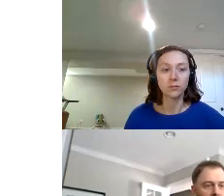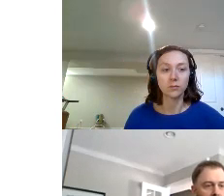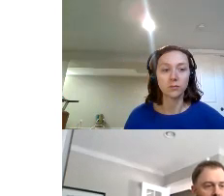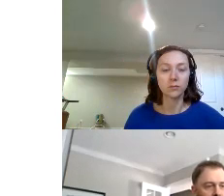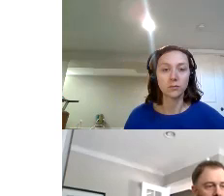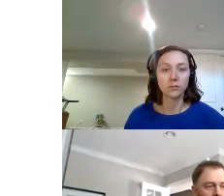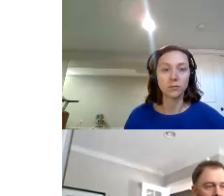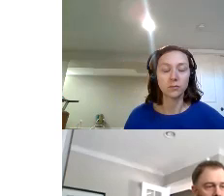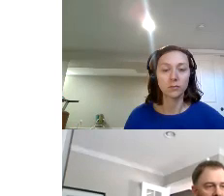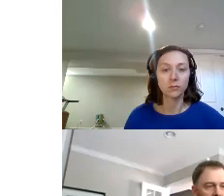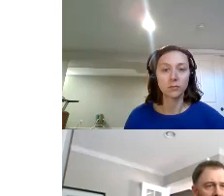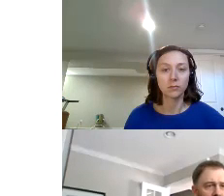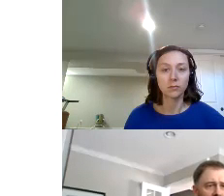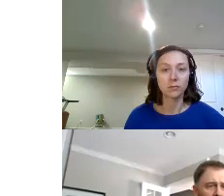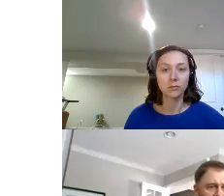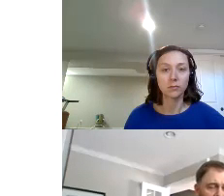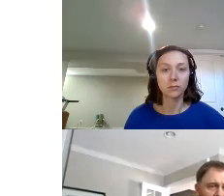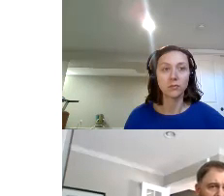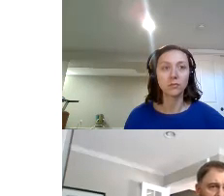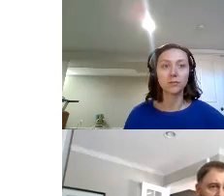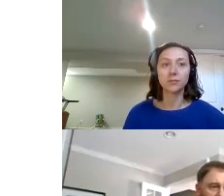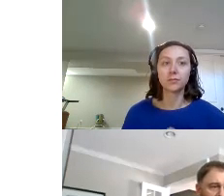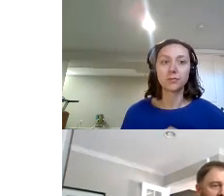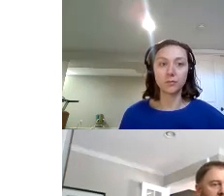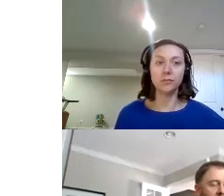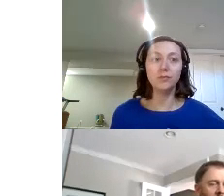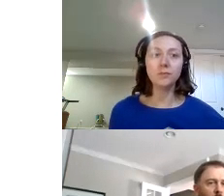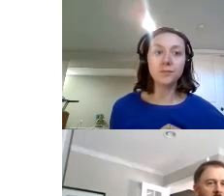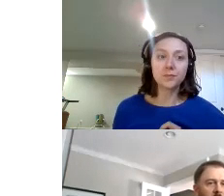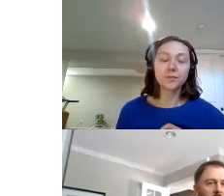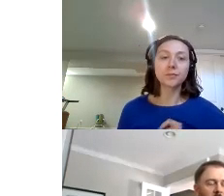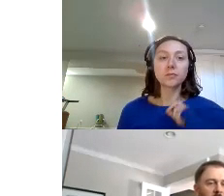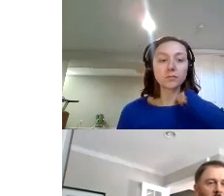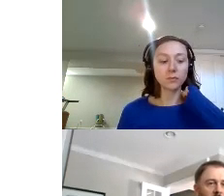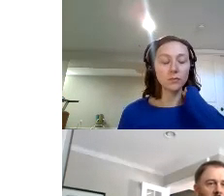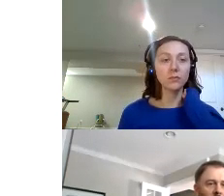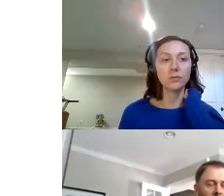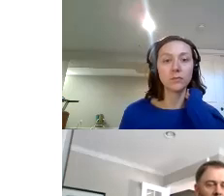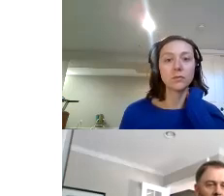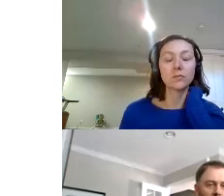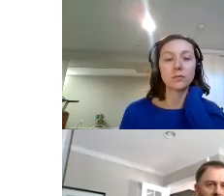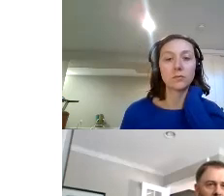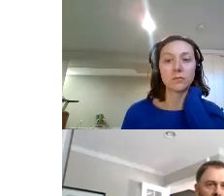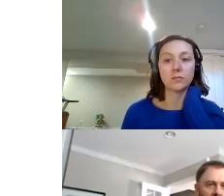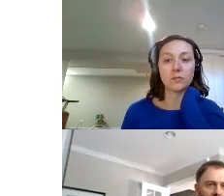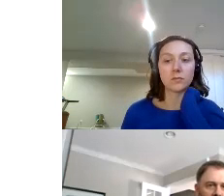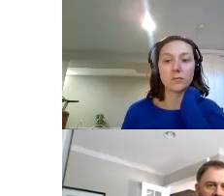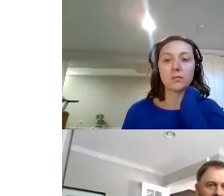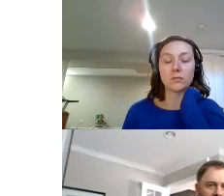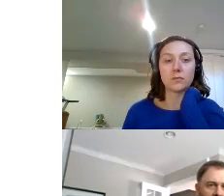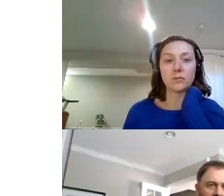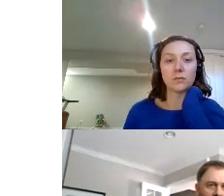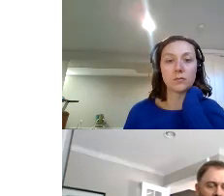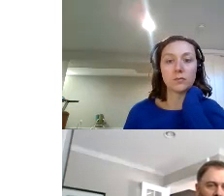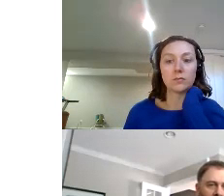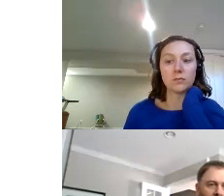see the 5 protective factors that at that time we decided to focus on. I'll talk a little bit later about how some of that